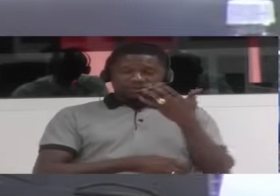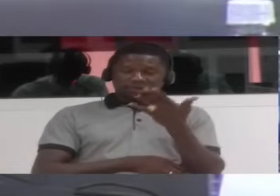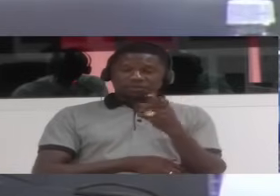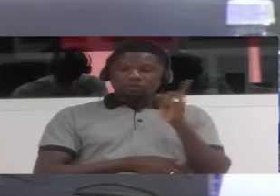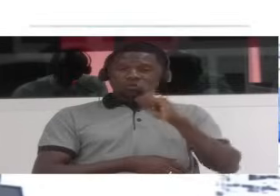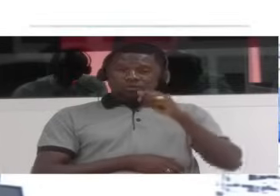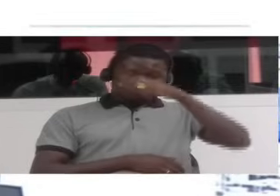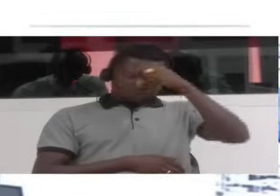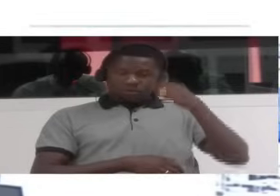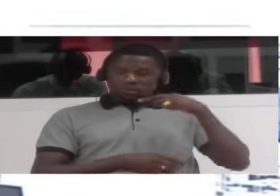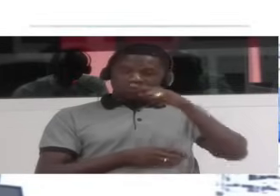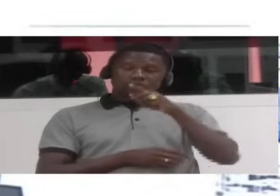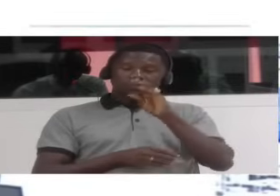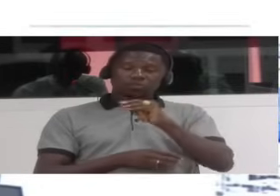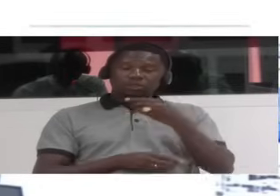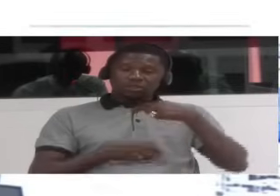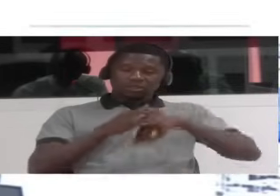army?